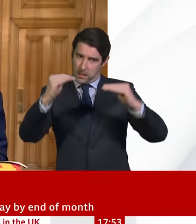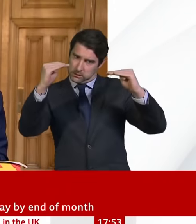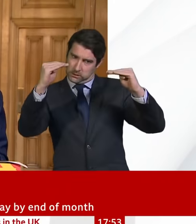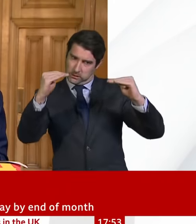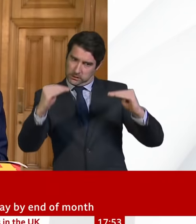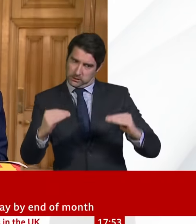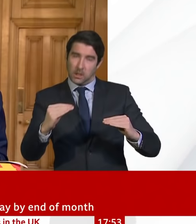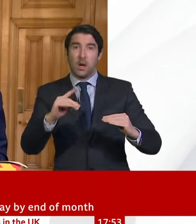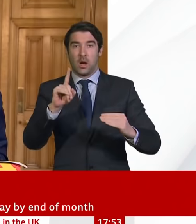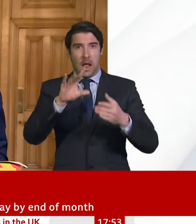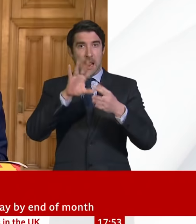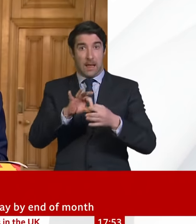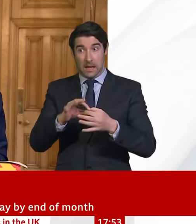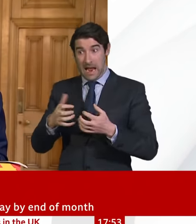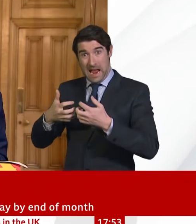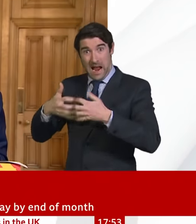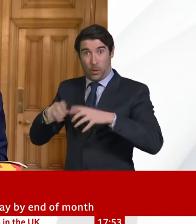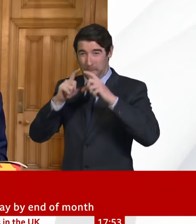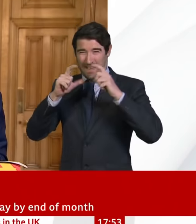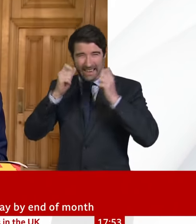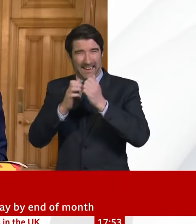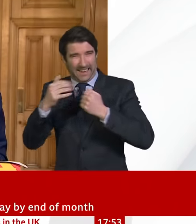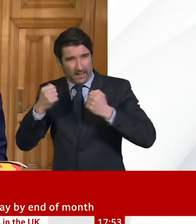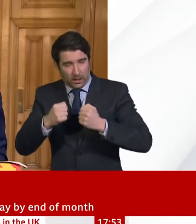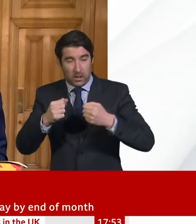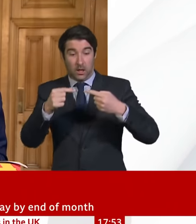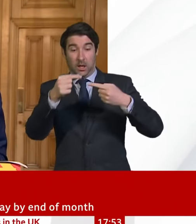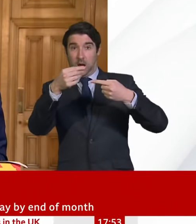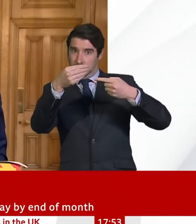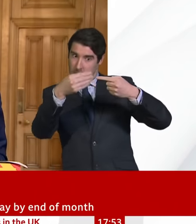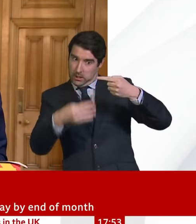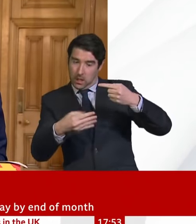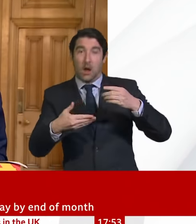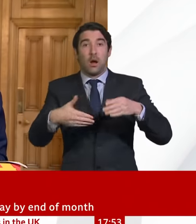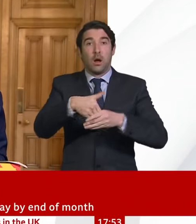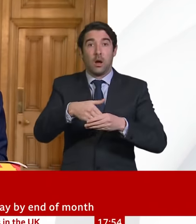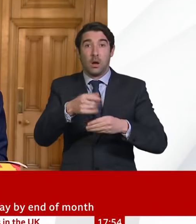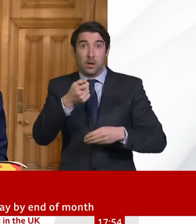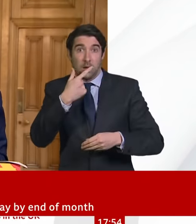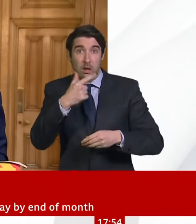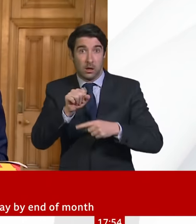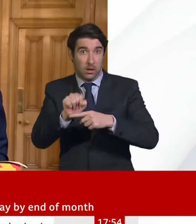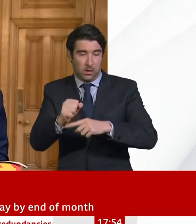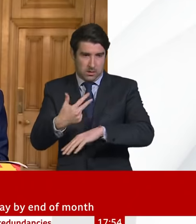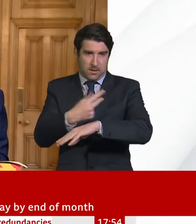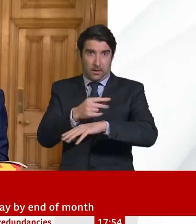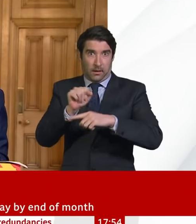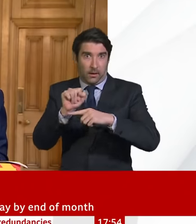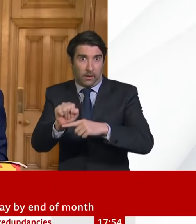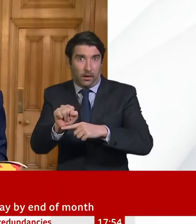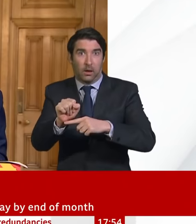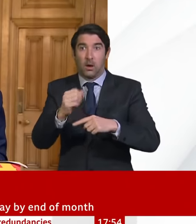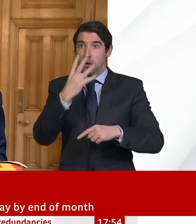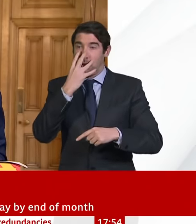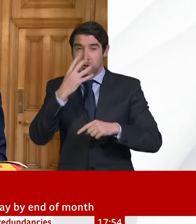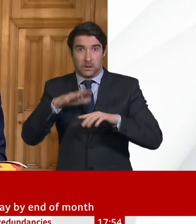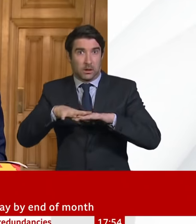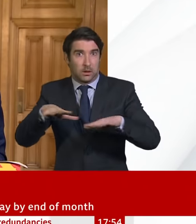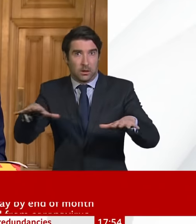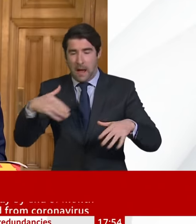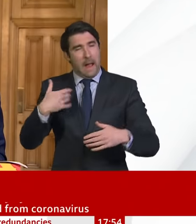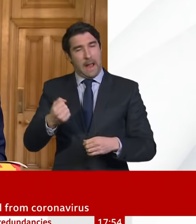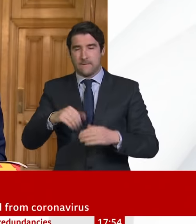sedatives, and all the medicines needed for those who have COVID-19 and people being ventilated. We probably